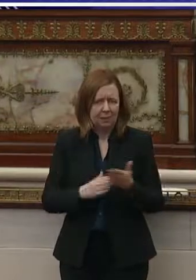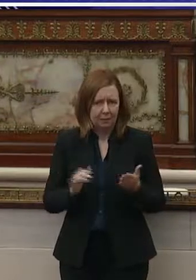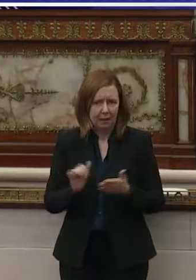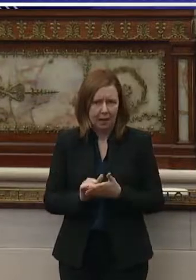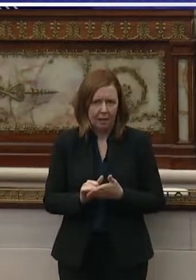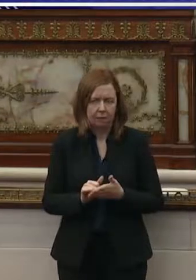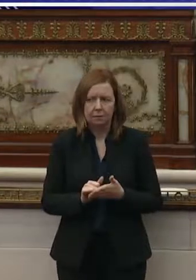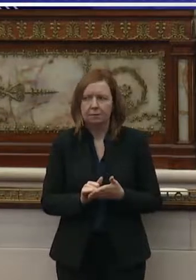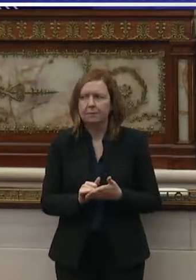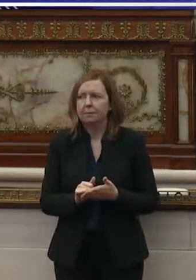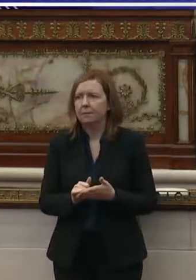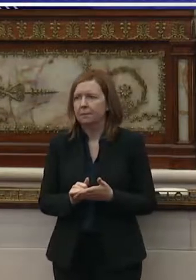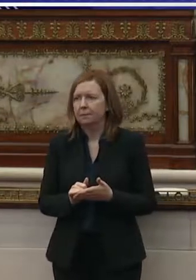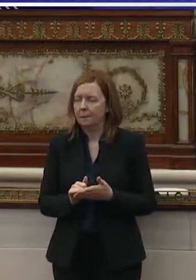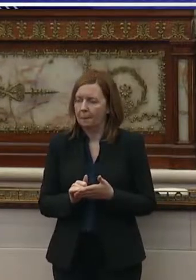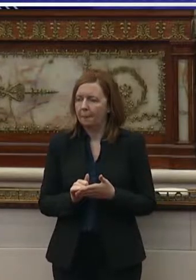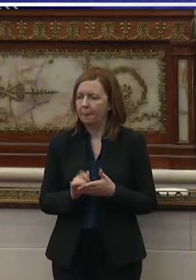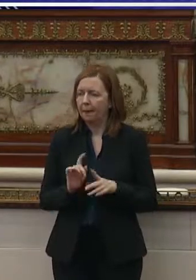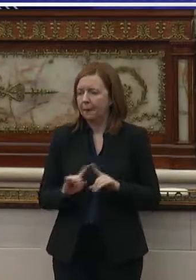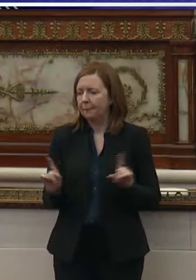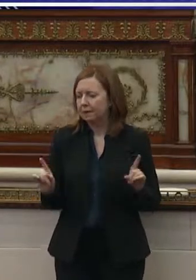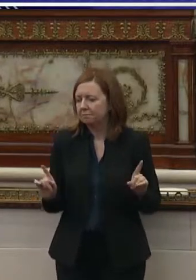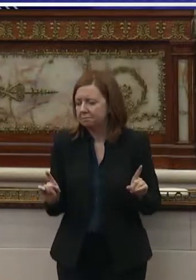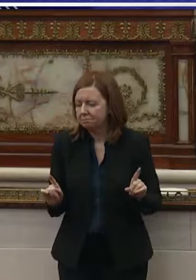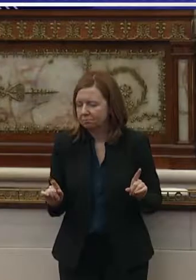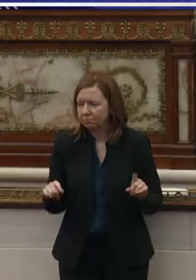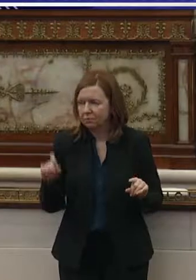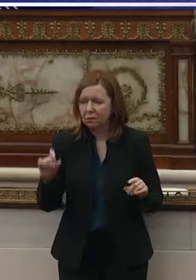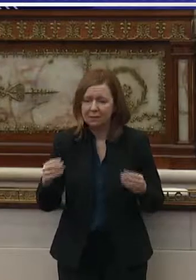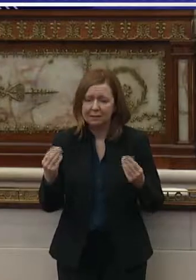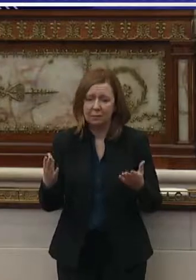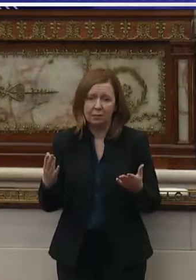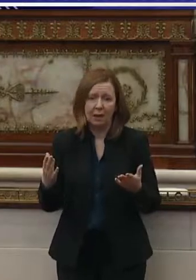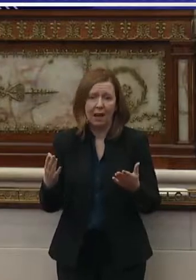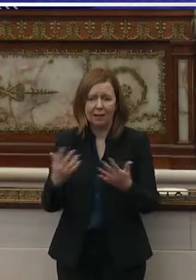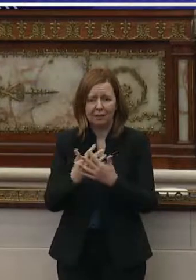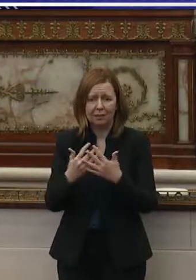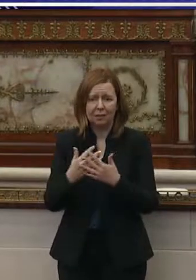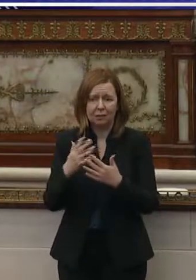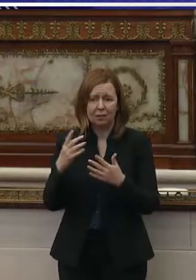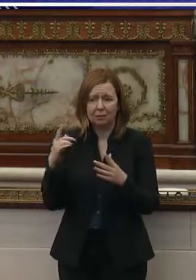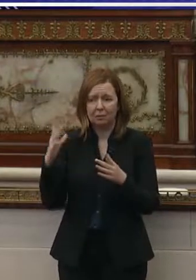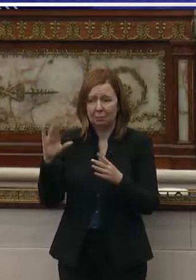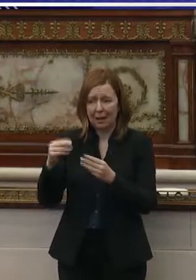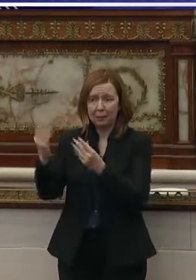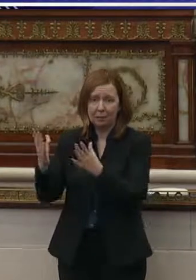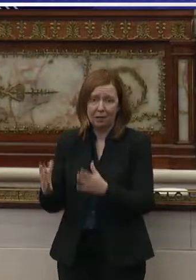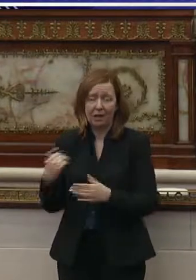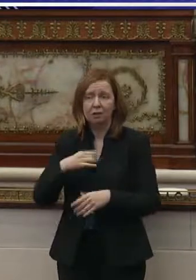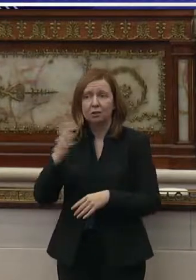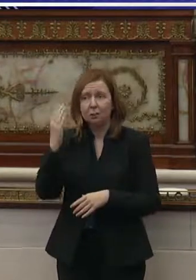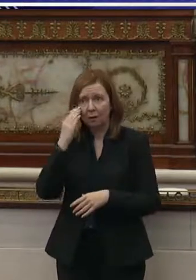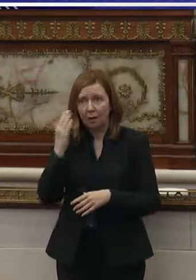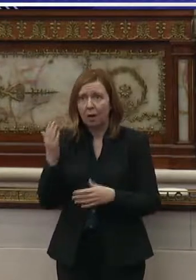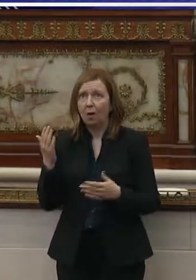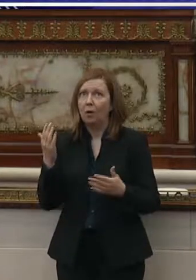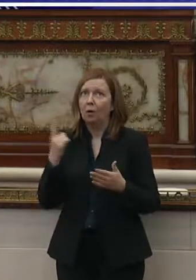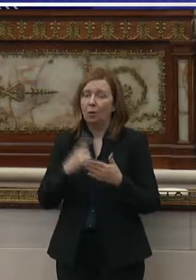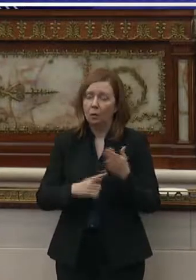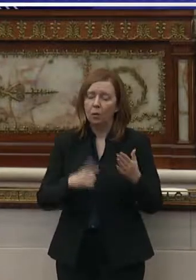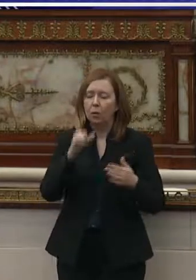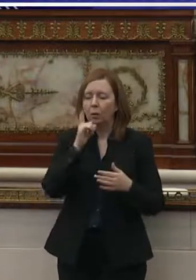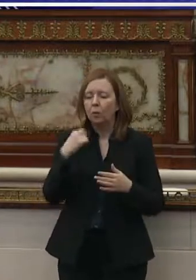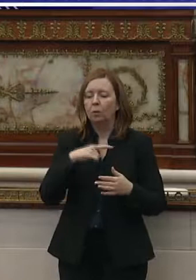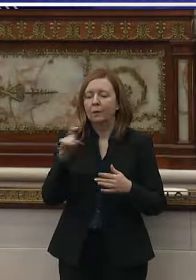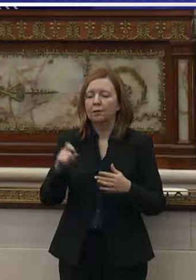this, but you just need to provide a filter by provider so we know who